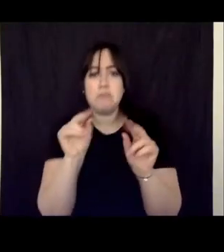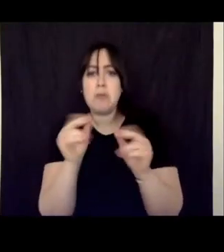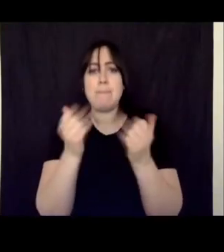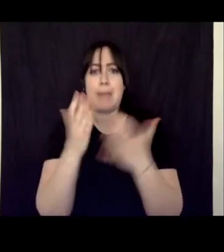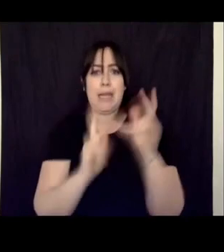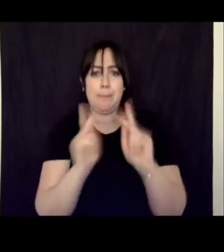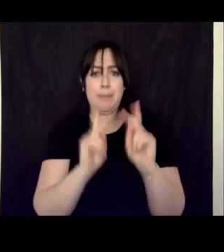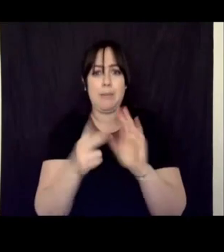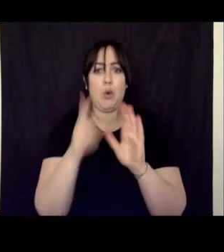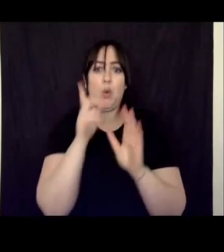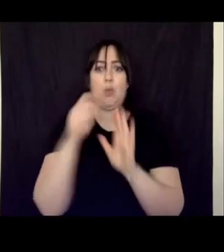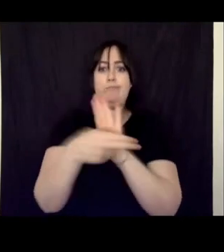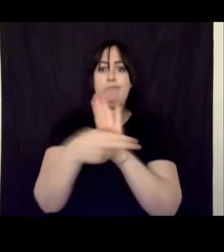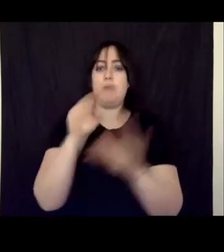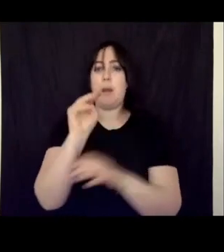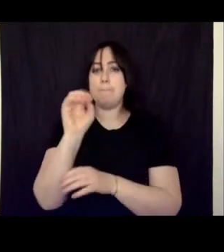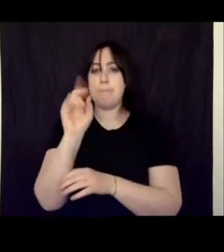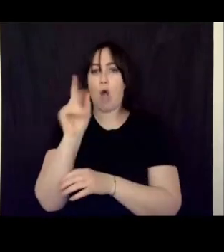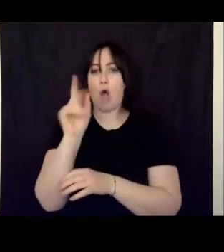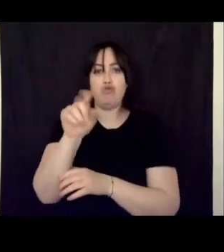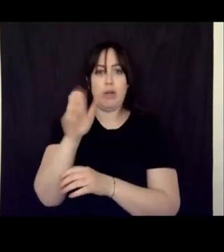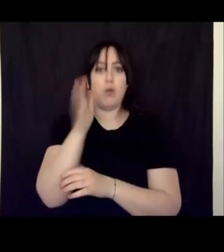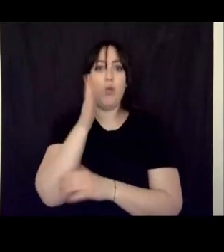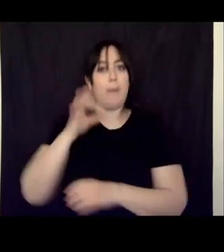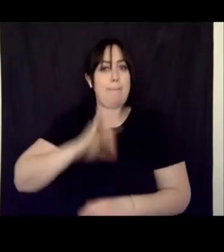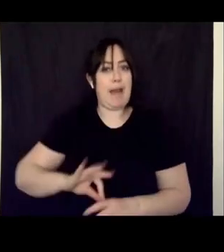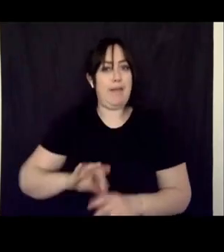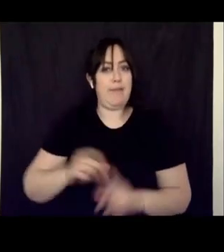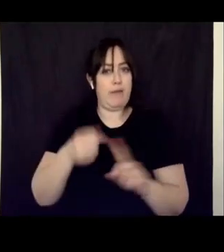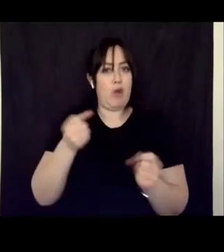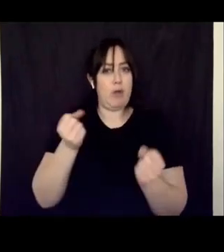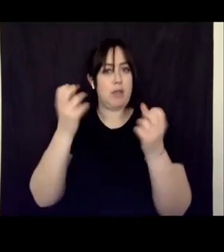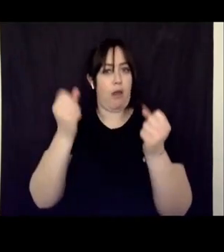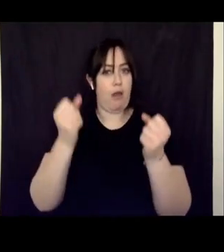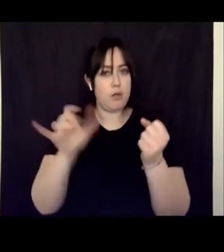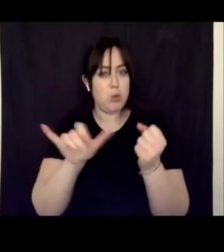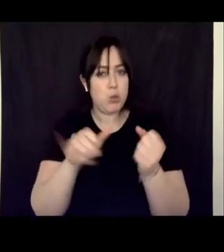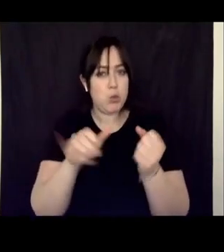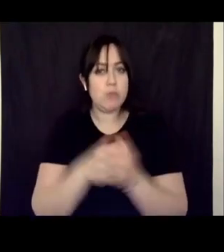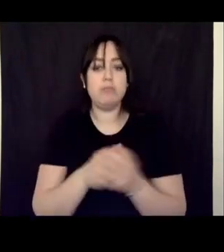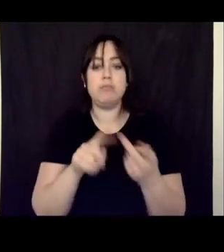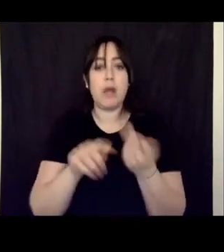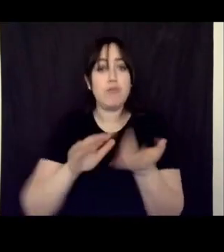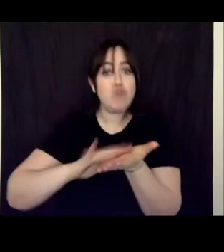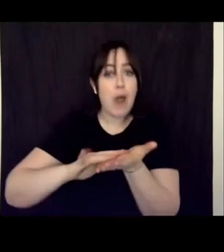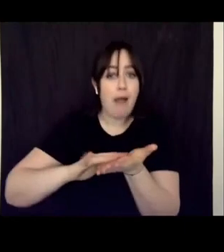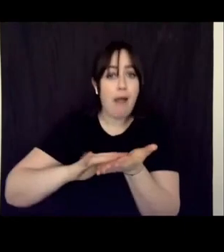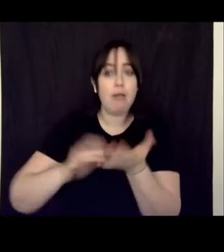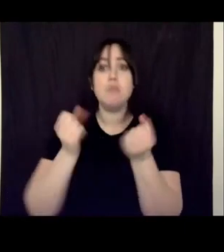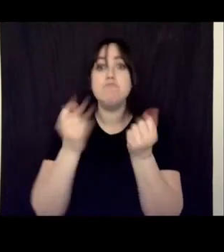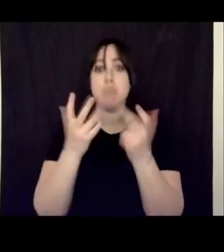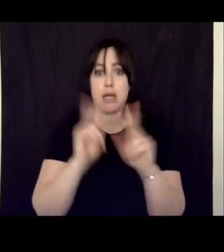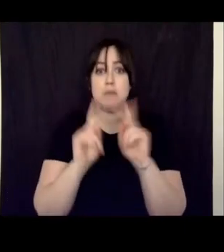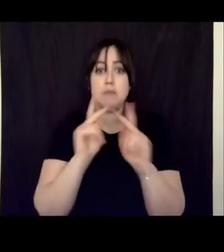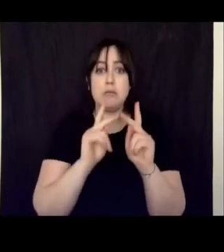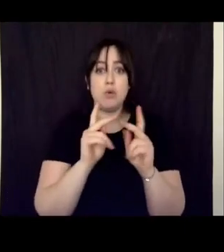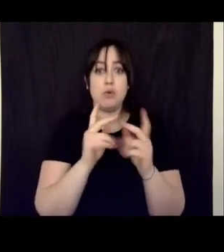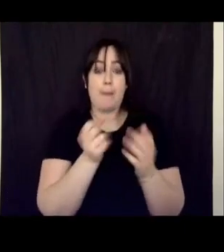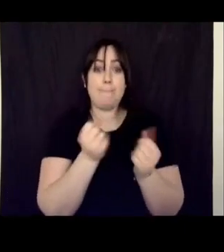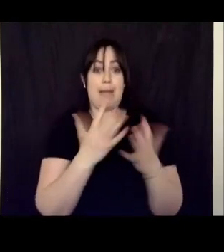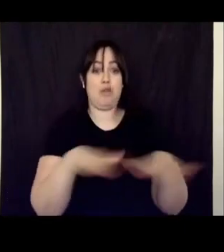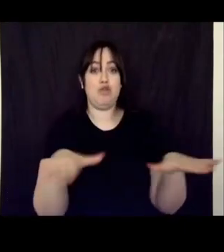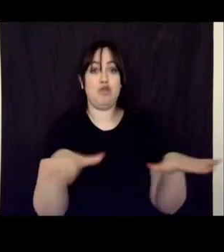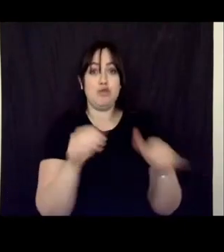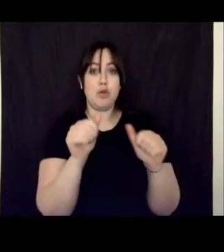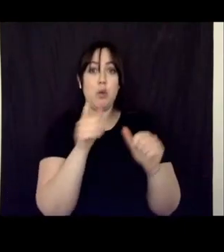Many children in that moderate range would benefit from Braille, many wouldn't. So I think there's a lot more, so